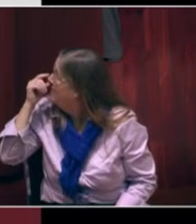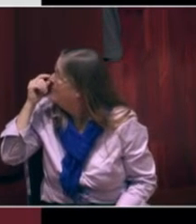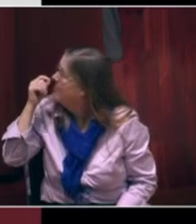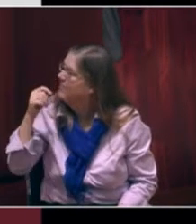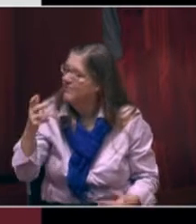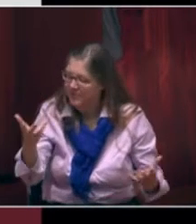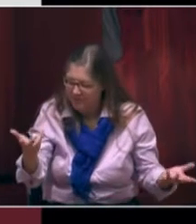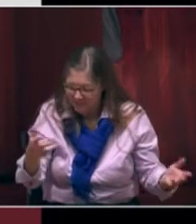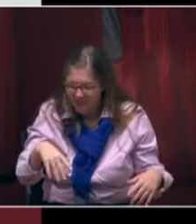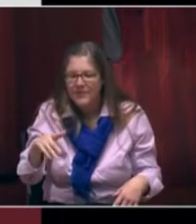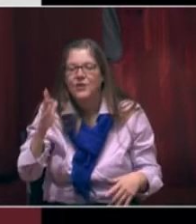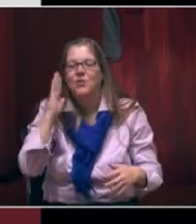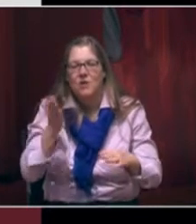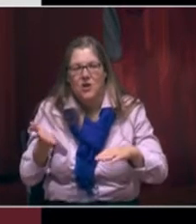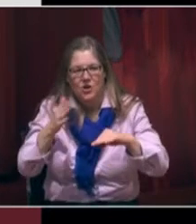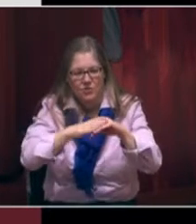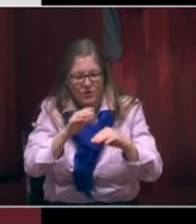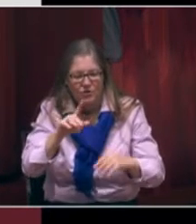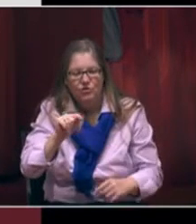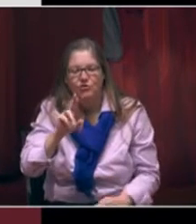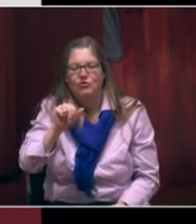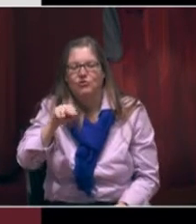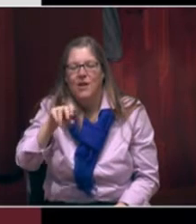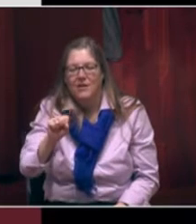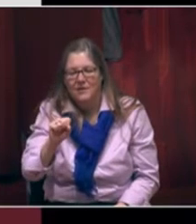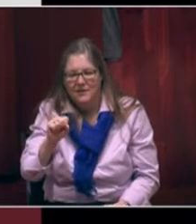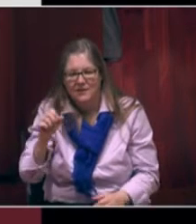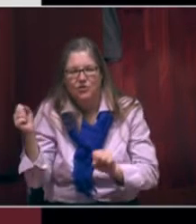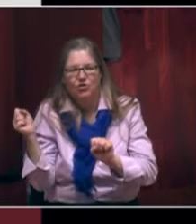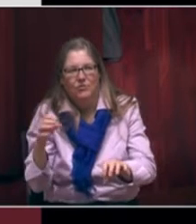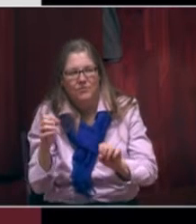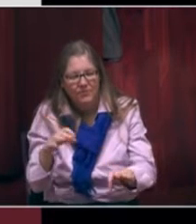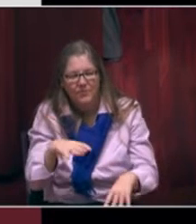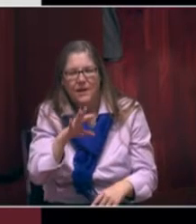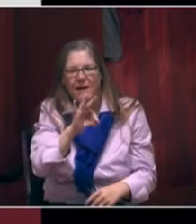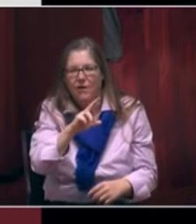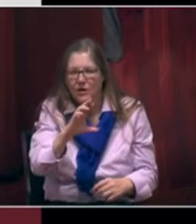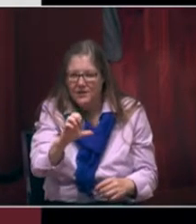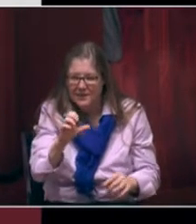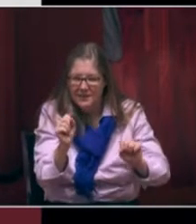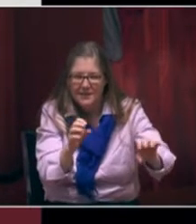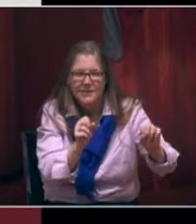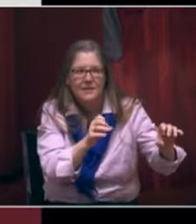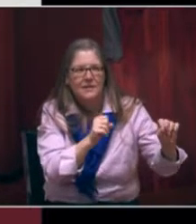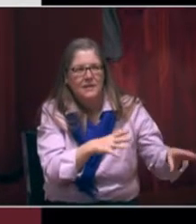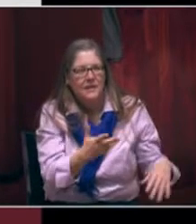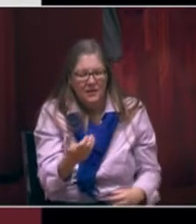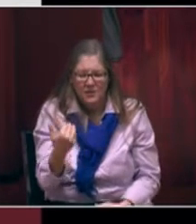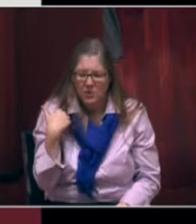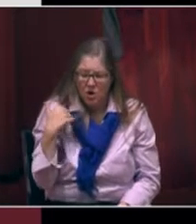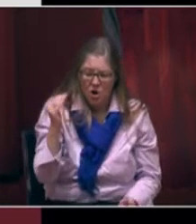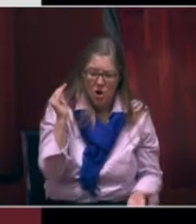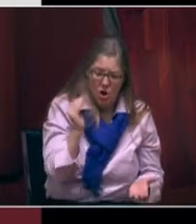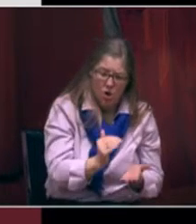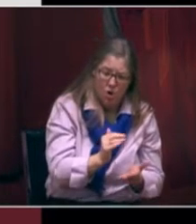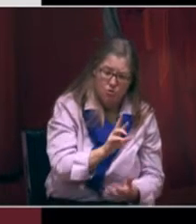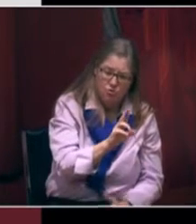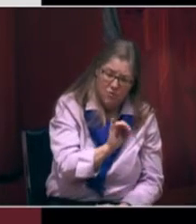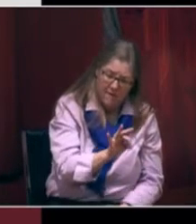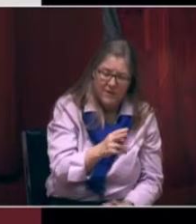need to support the WNRC diversion and those other filled FRCs. We've typically used a model of low reference, high